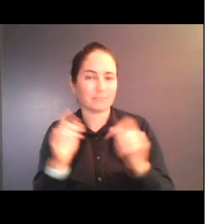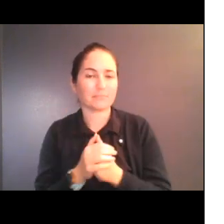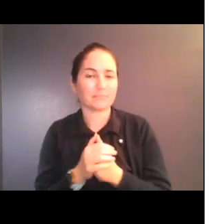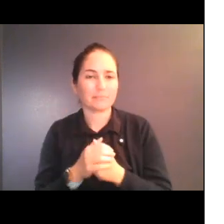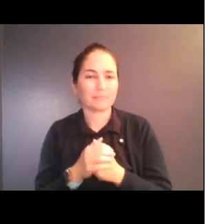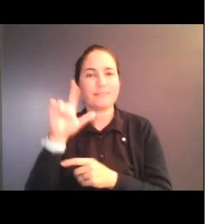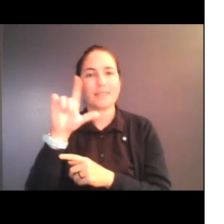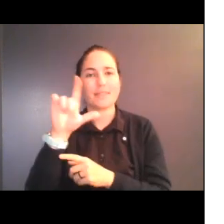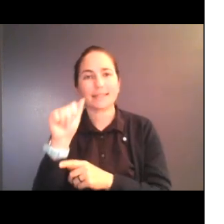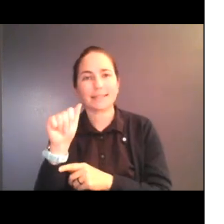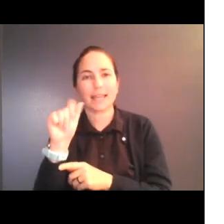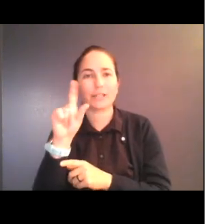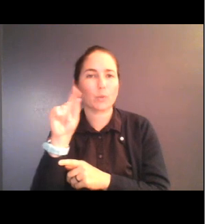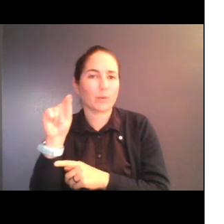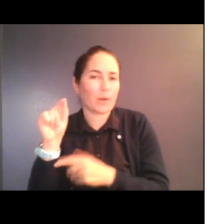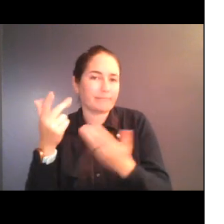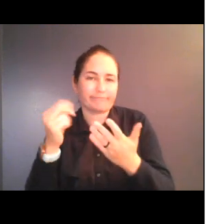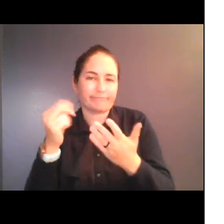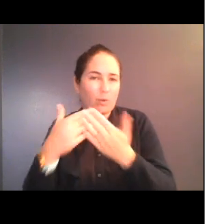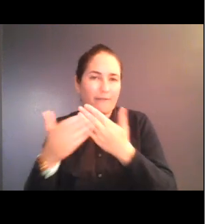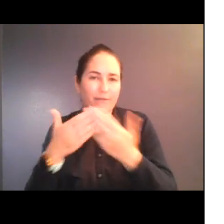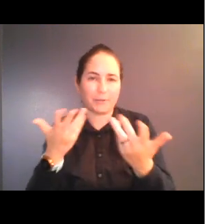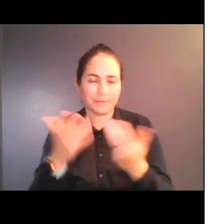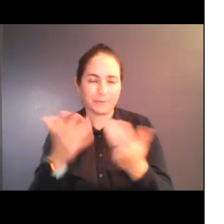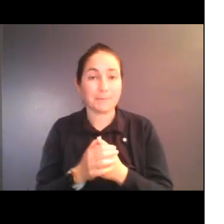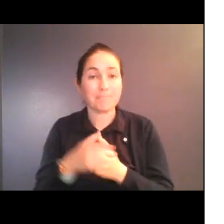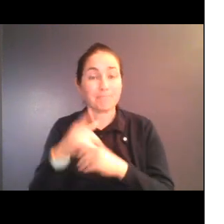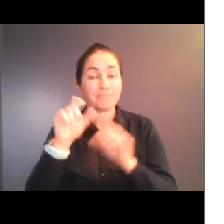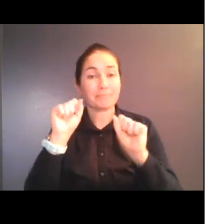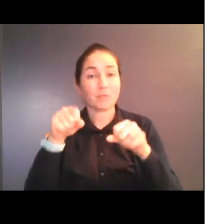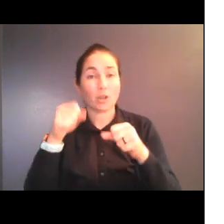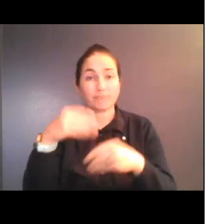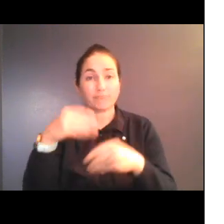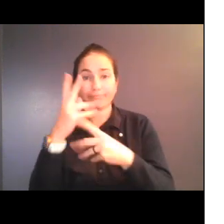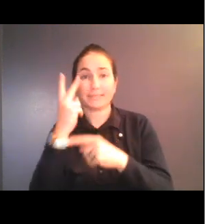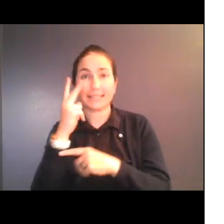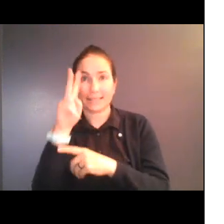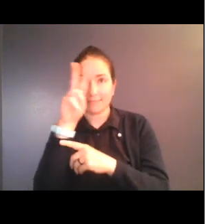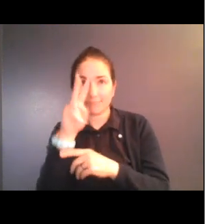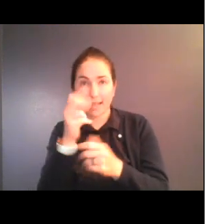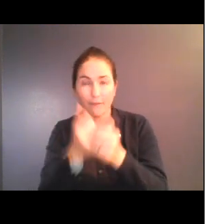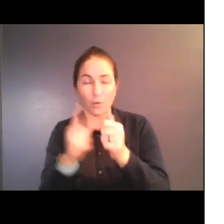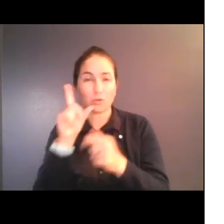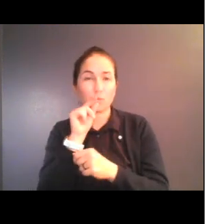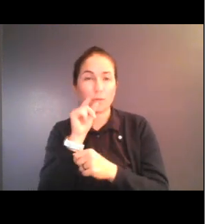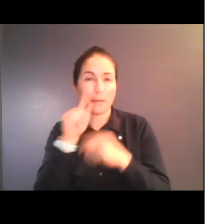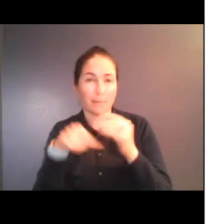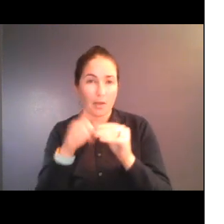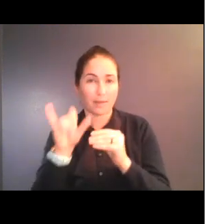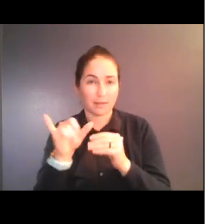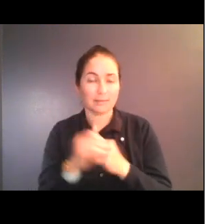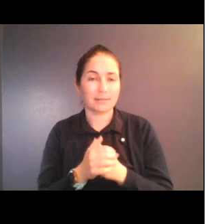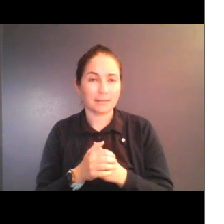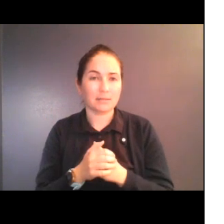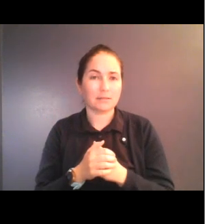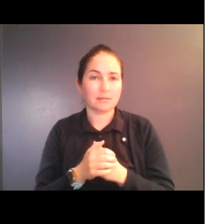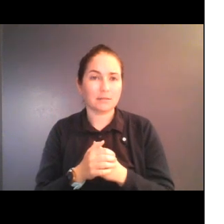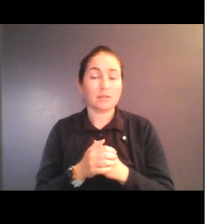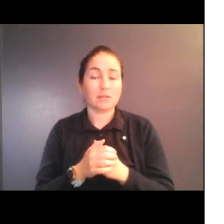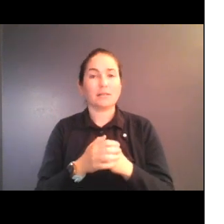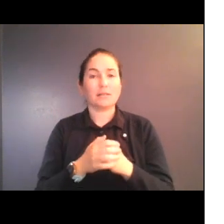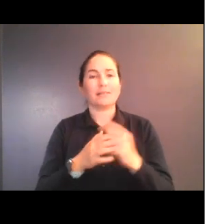LSA 2020 or whatever. And then you can just see everyone that's tweeting about that. And the whole I know